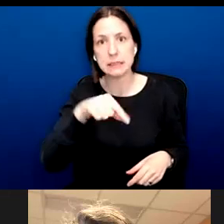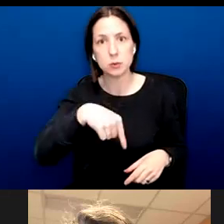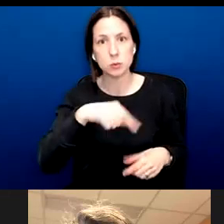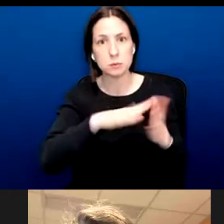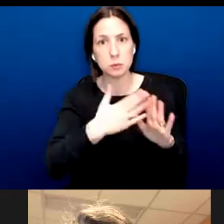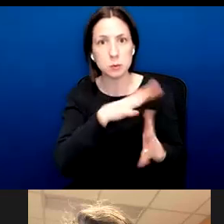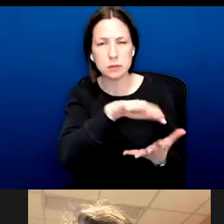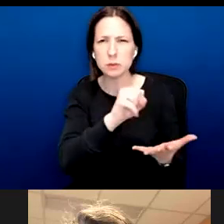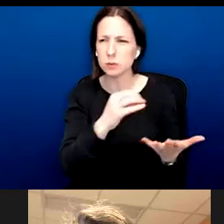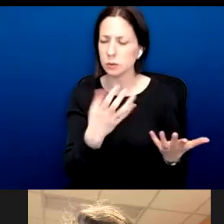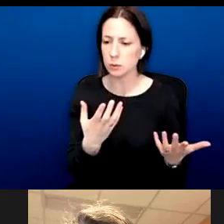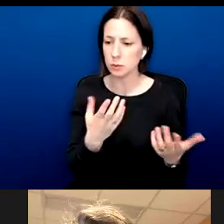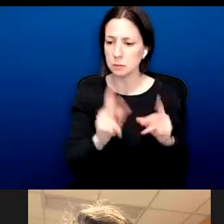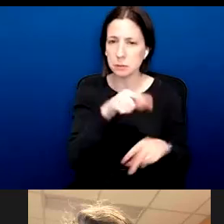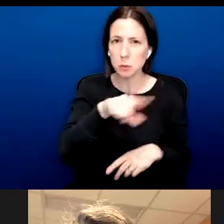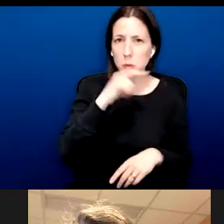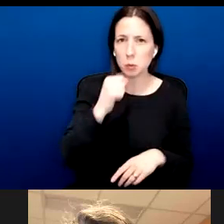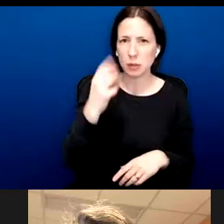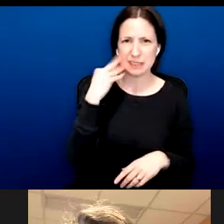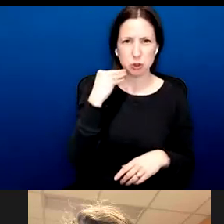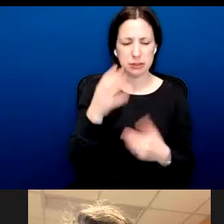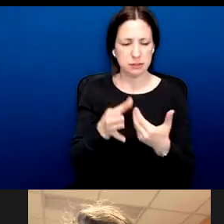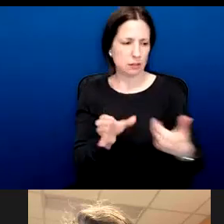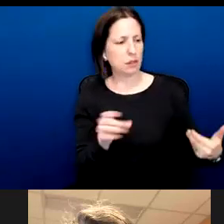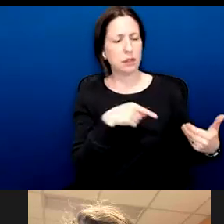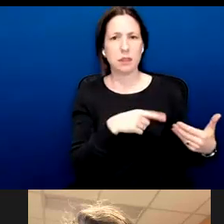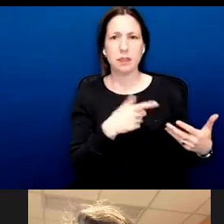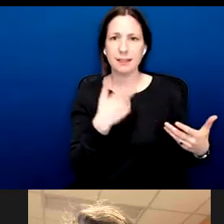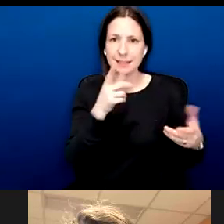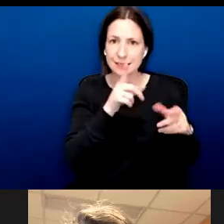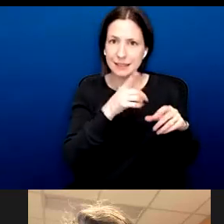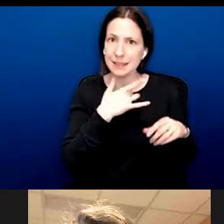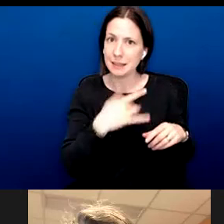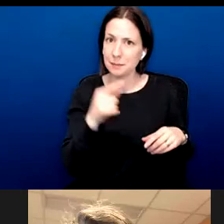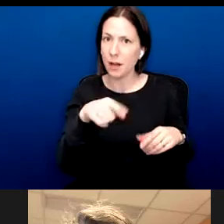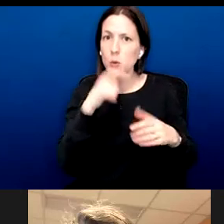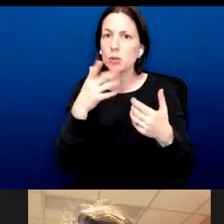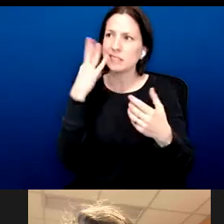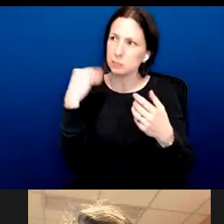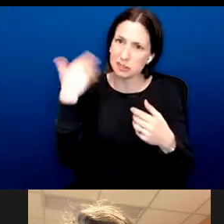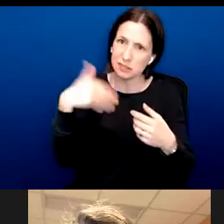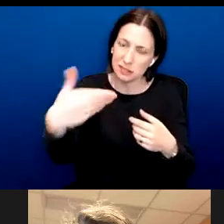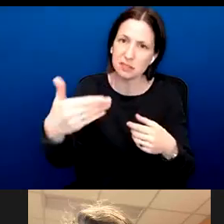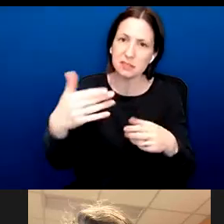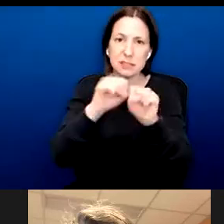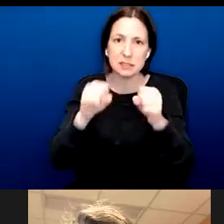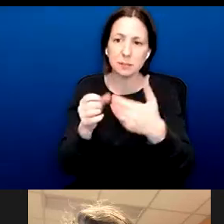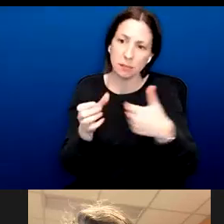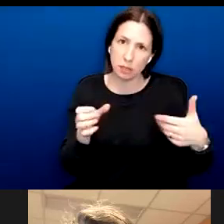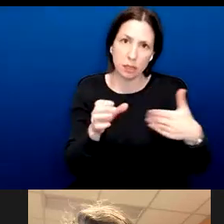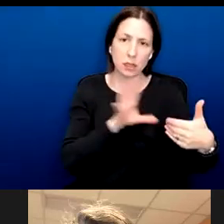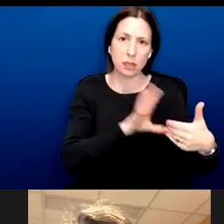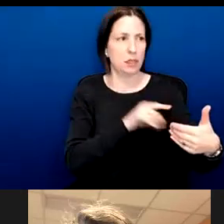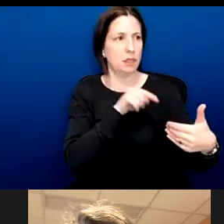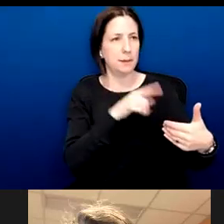experiencing marginalization through these systems and these interfaces, it tends to be the same individuals, right? And I think, again, it begs that question of why aren't